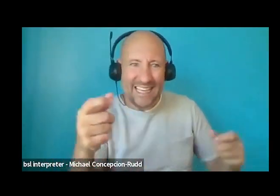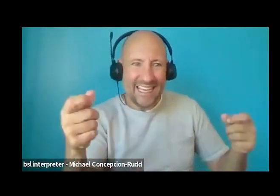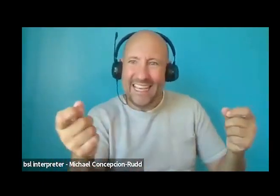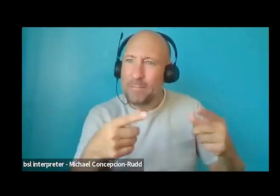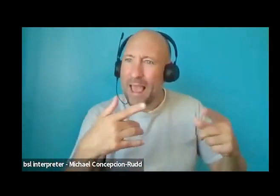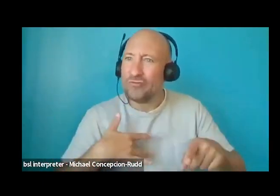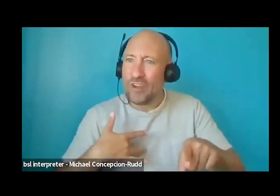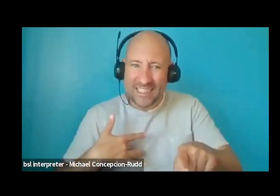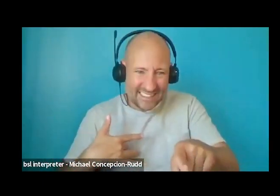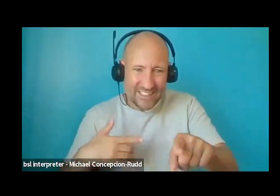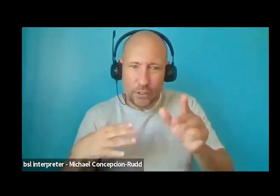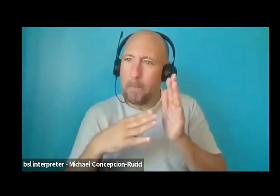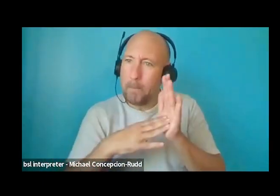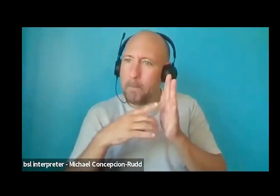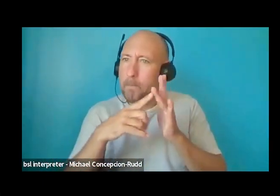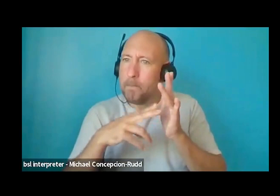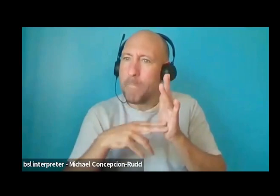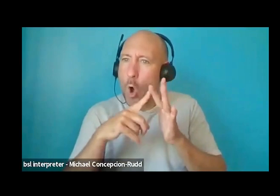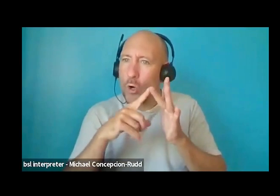slides here today.